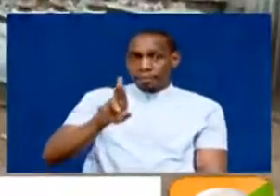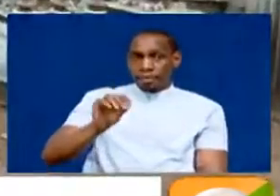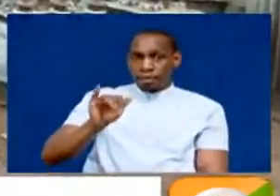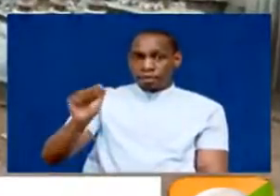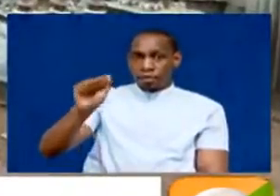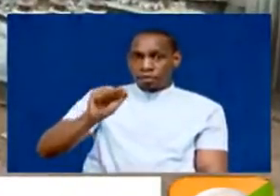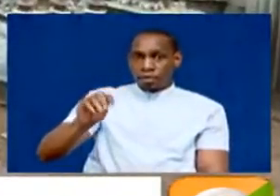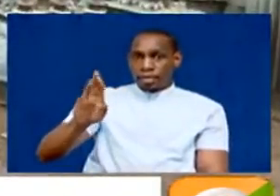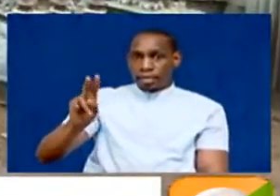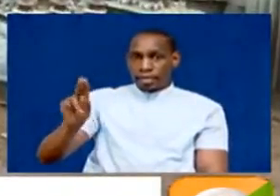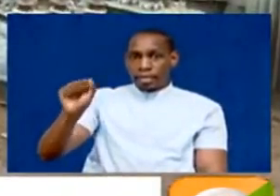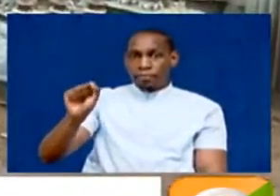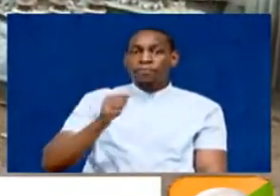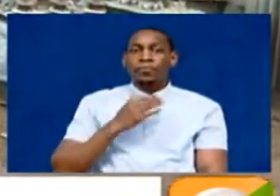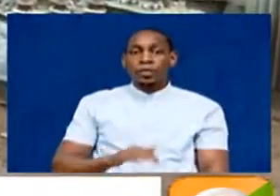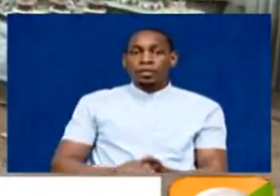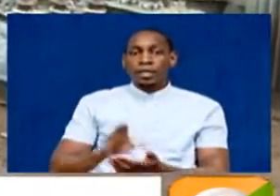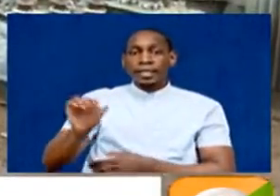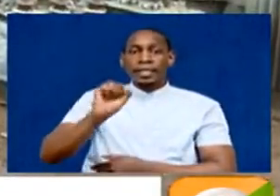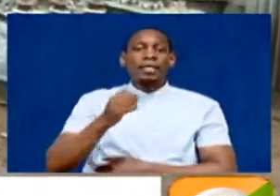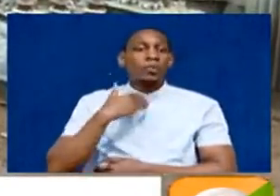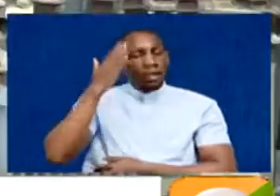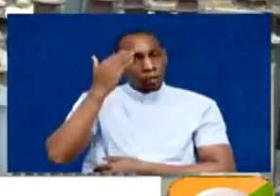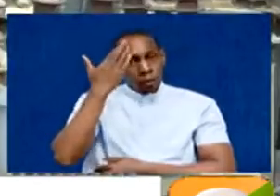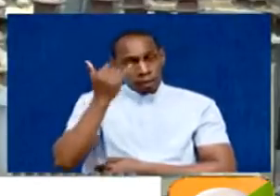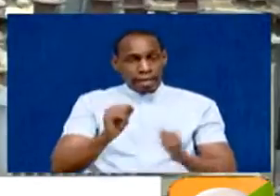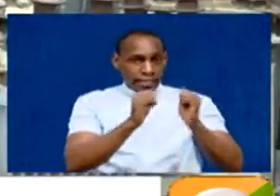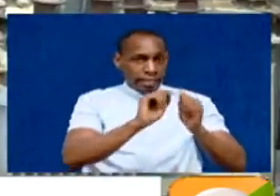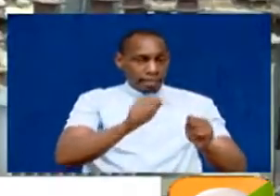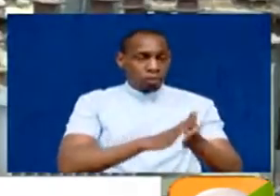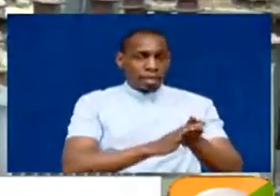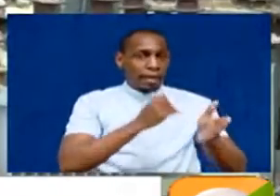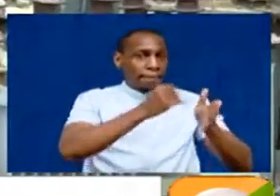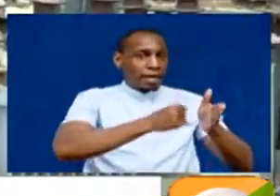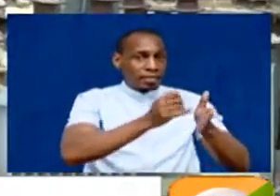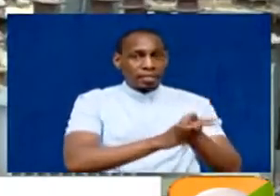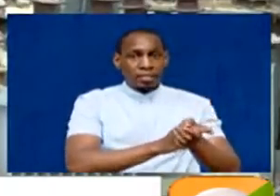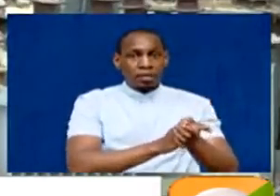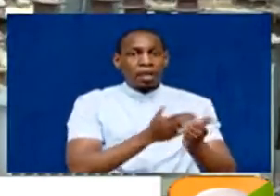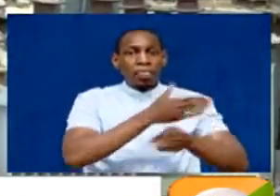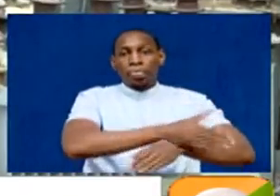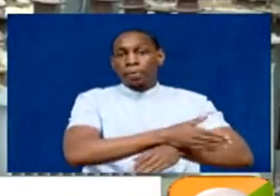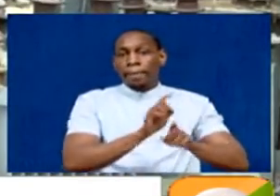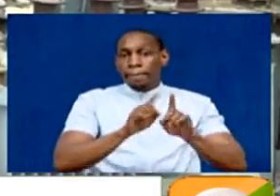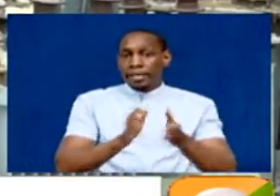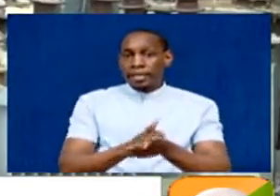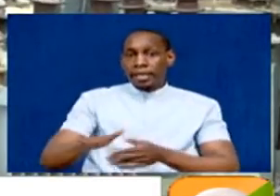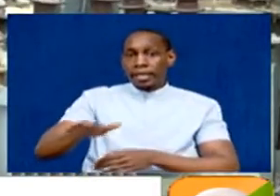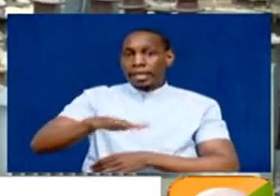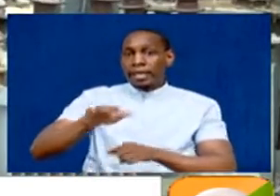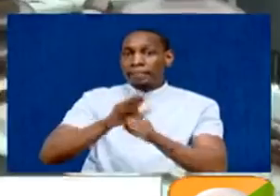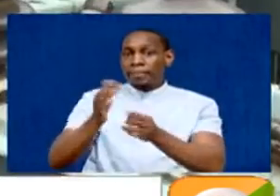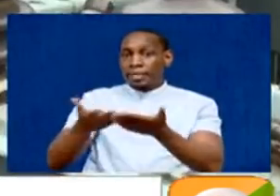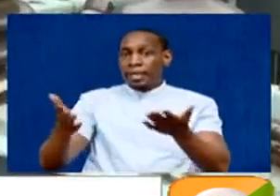Depot. As CS Juma sought to understand why more than 10,000 transformers were lying here, yet most parts